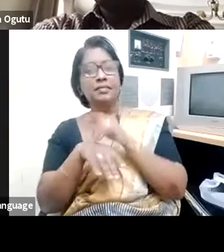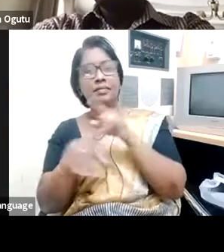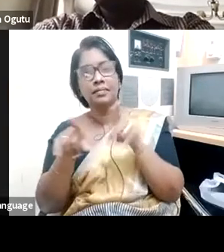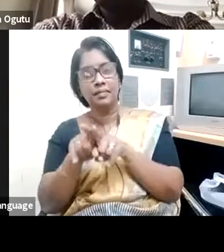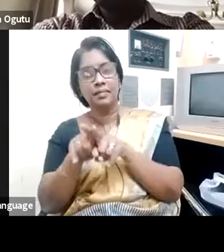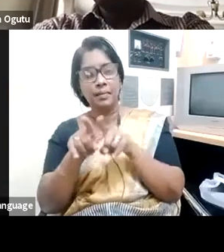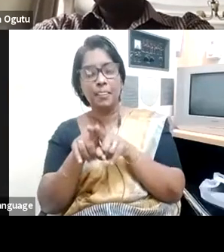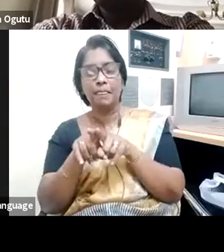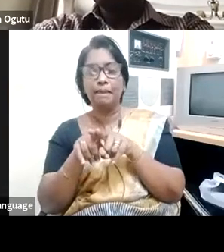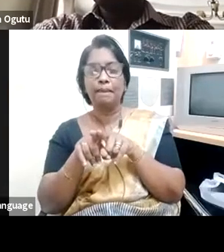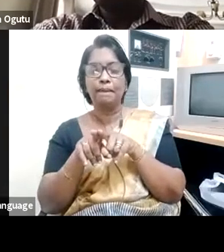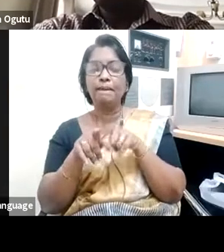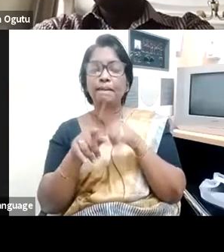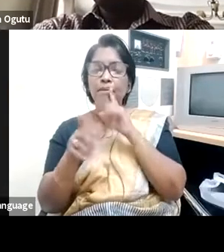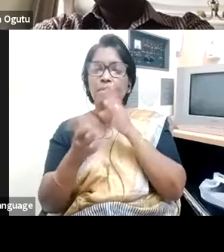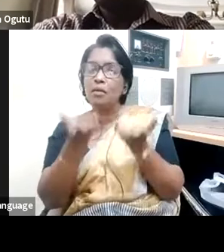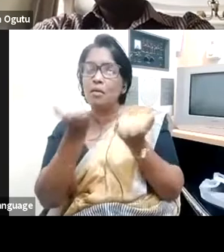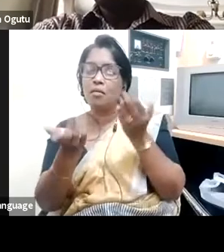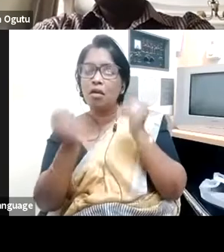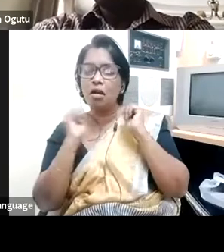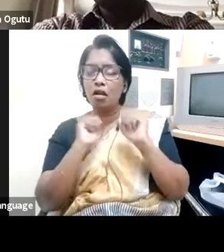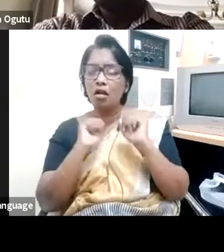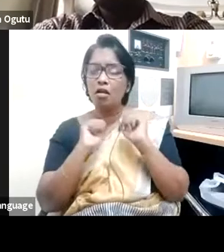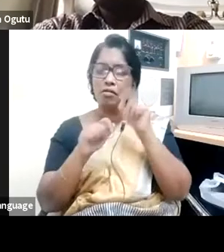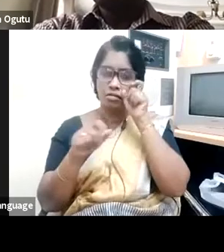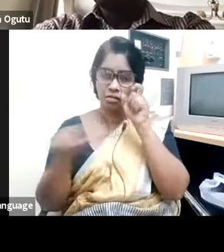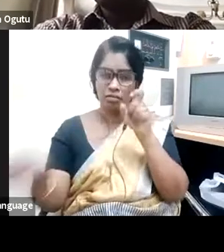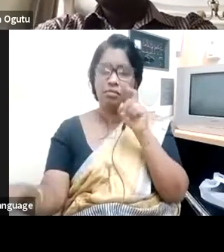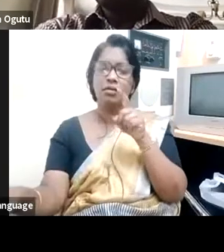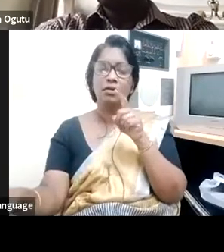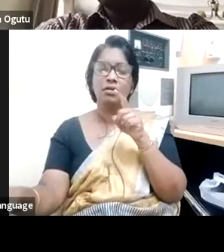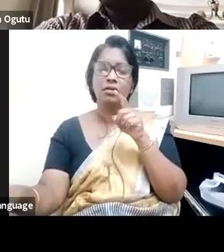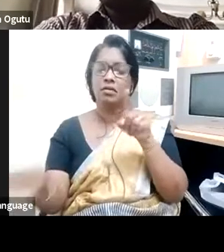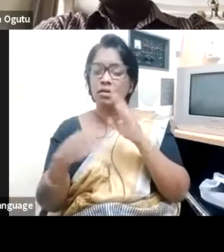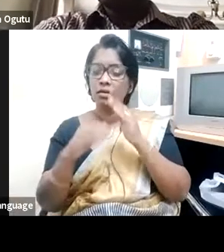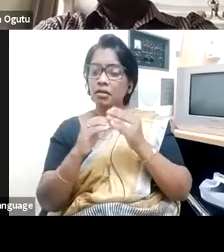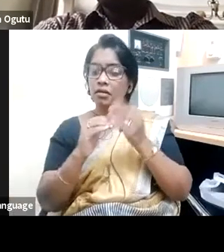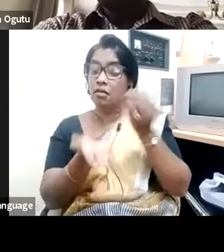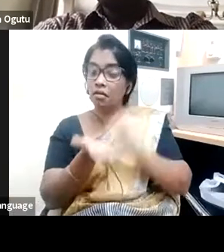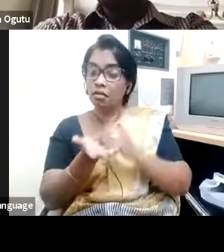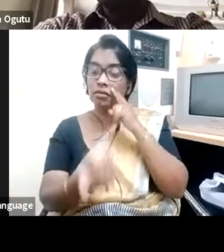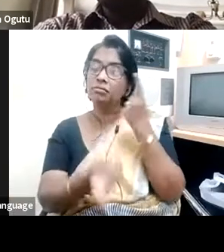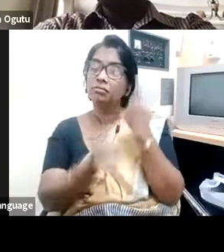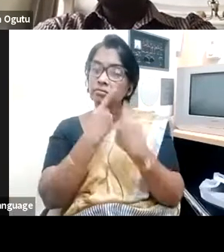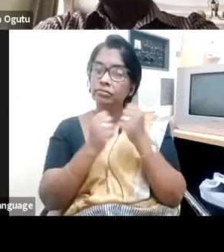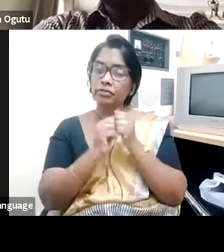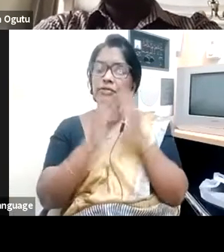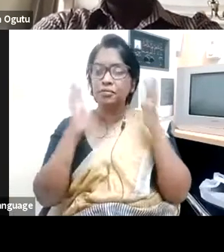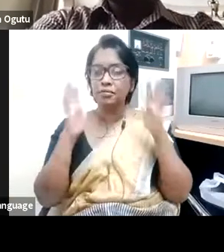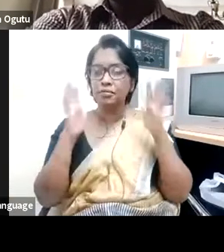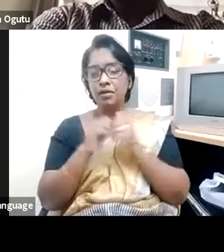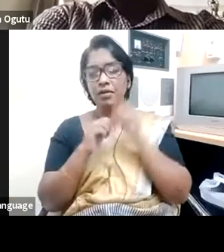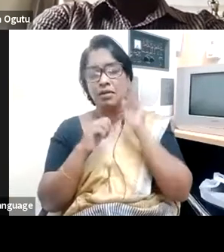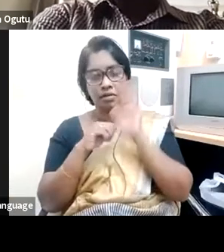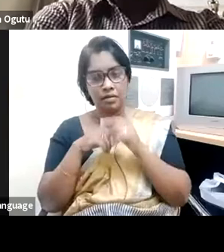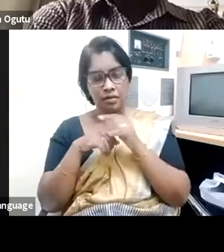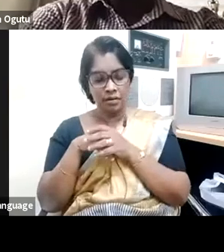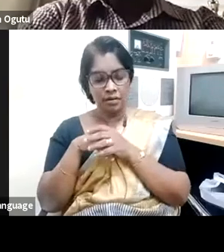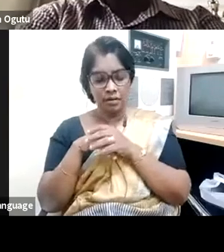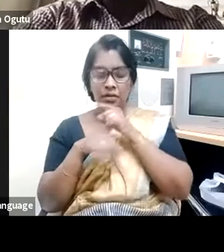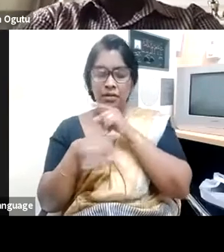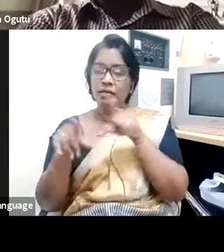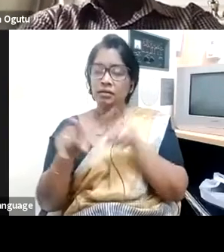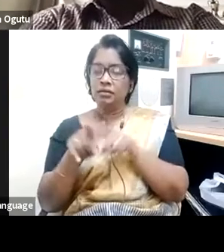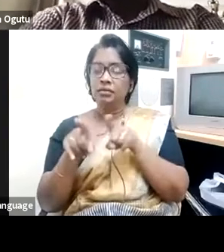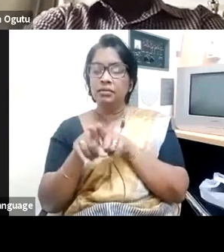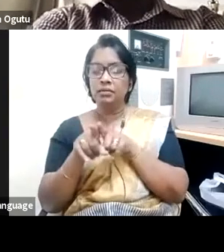different vis-a-vis the performance aspects of a business. Because if you try to tie in performance to an innovation, you're bound to fail,